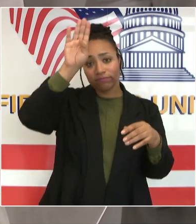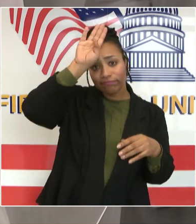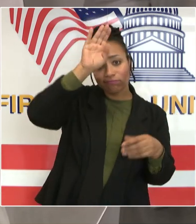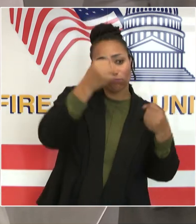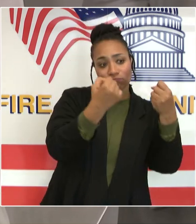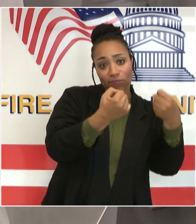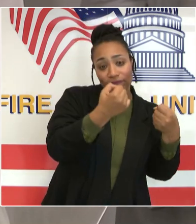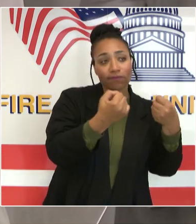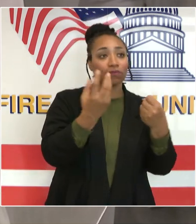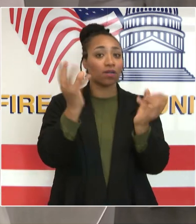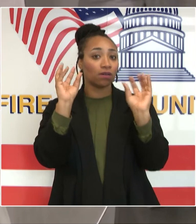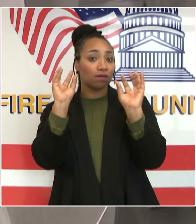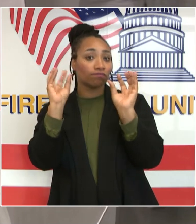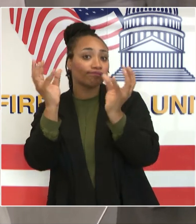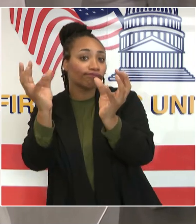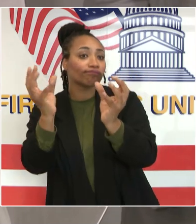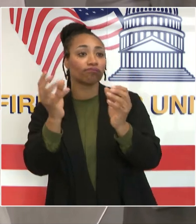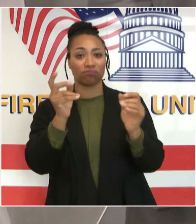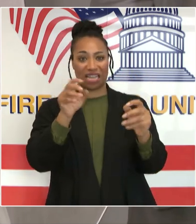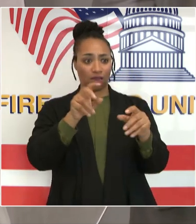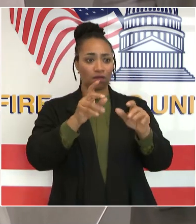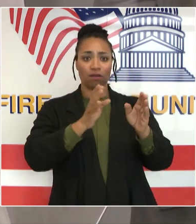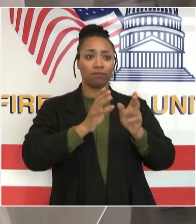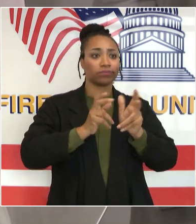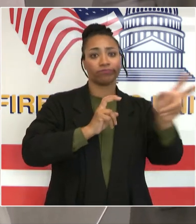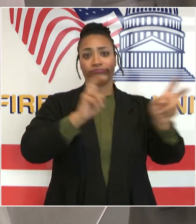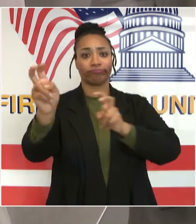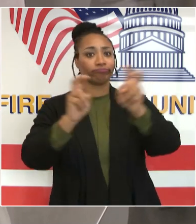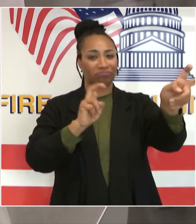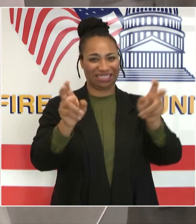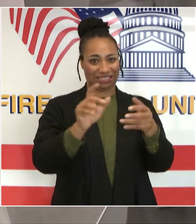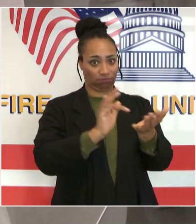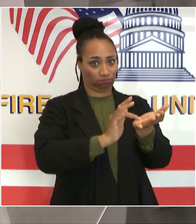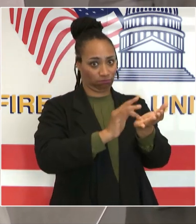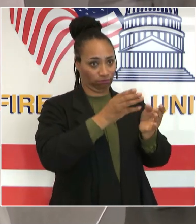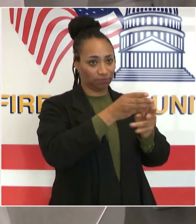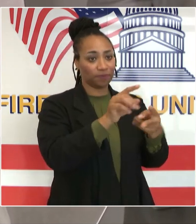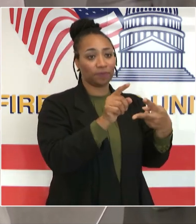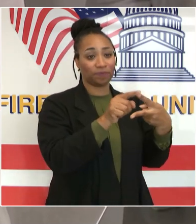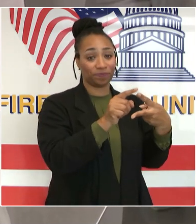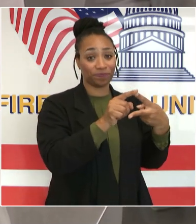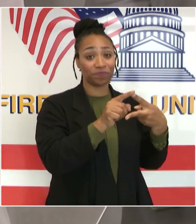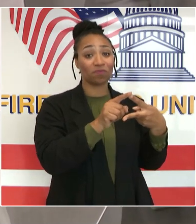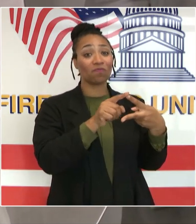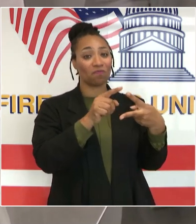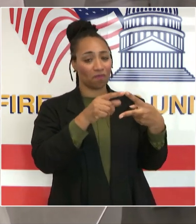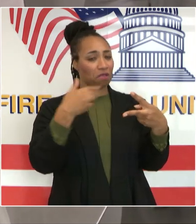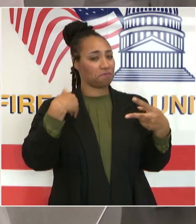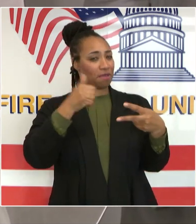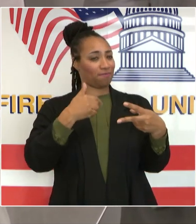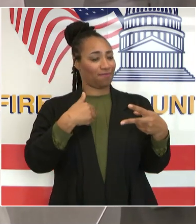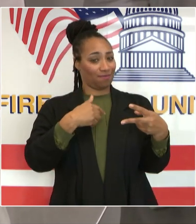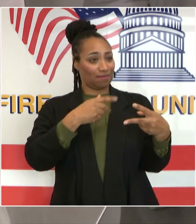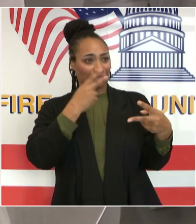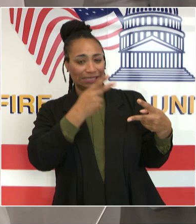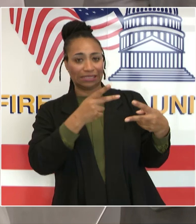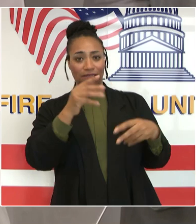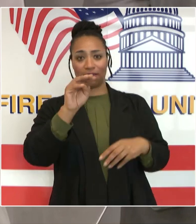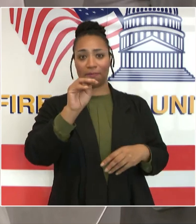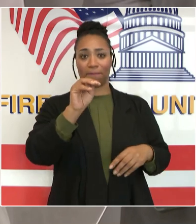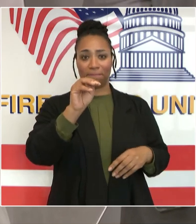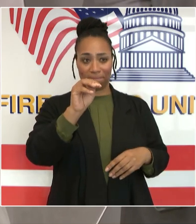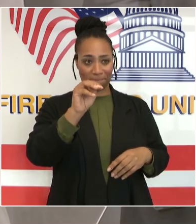care. When I was a paramedic 40 years ago, that's about the level of care the EMTs provide now. That's how much their care has